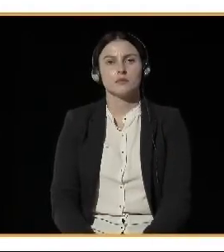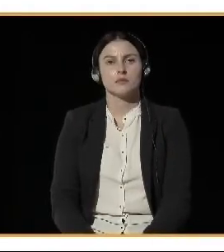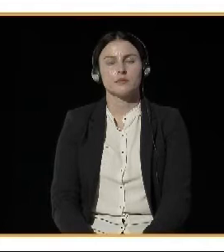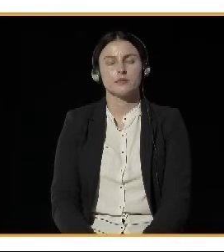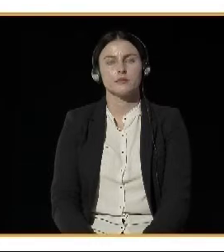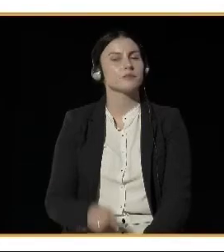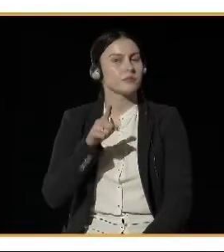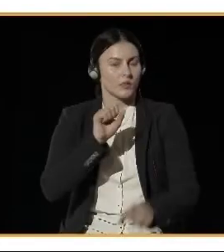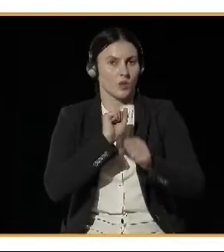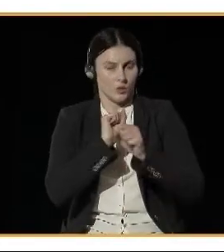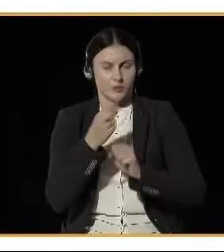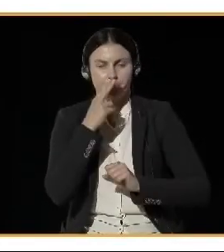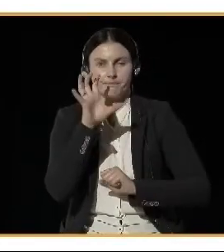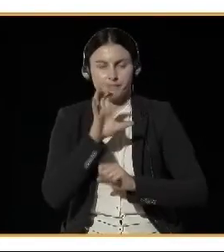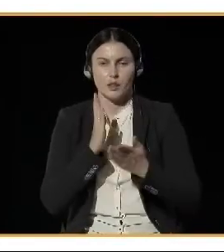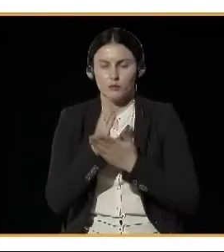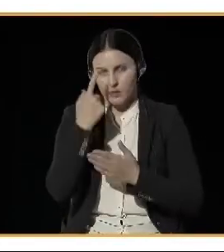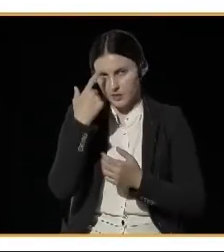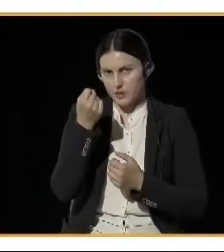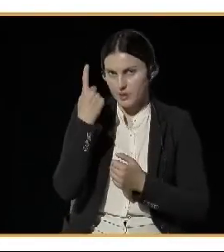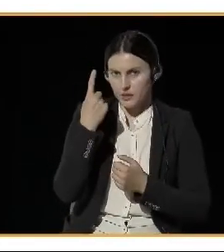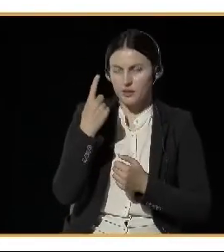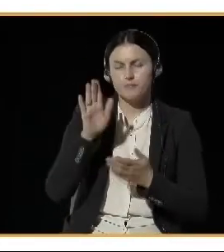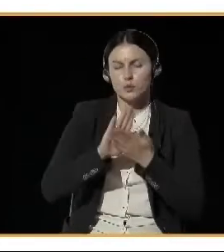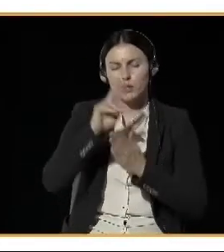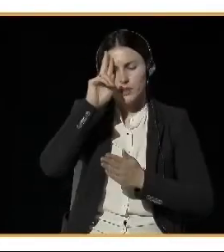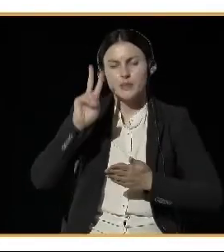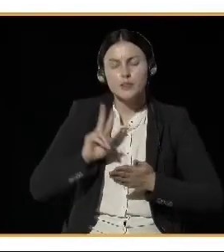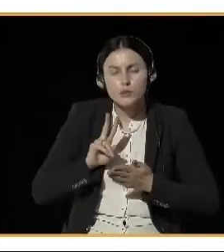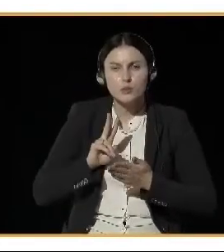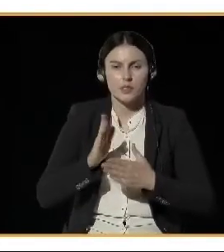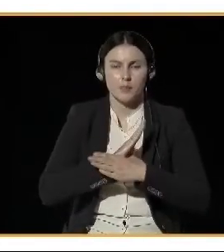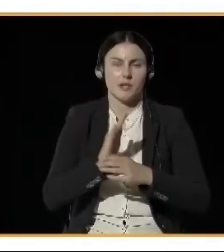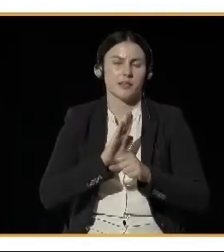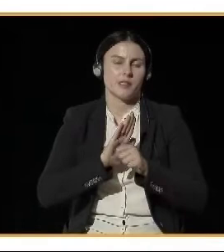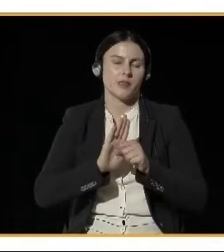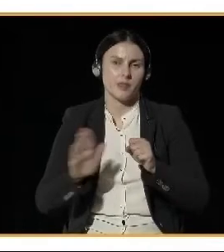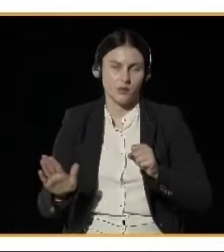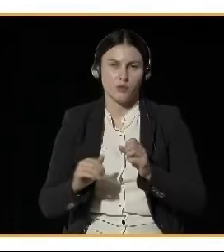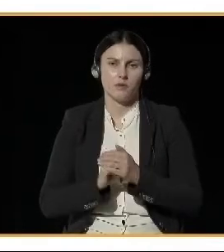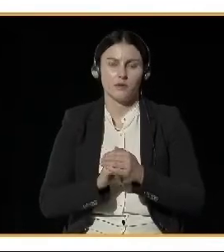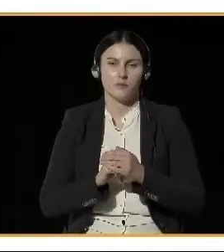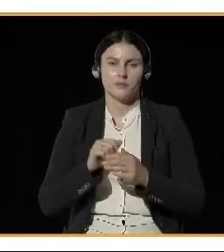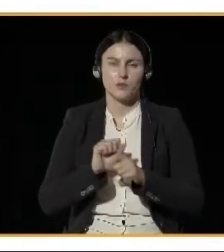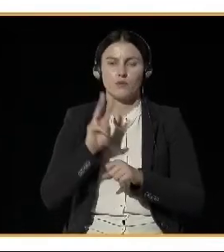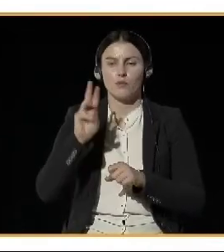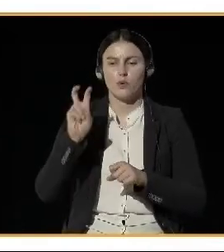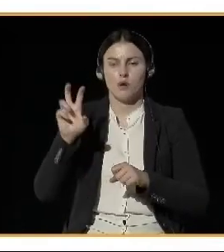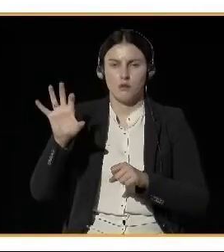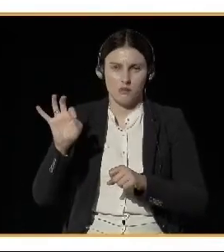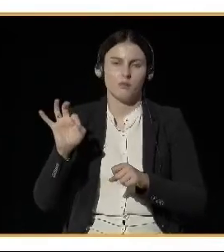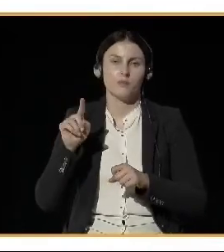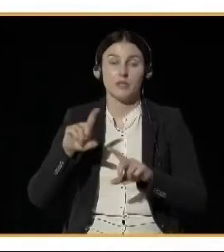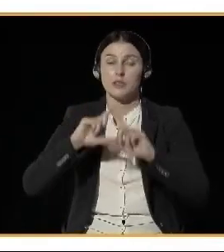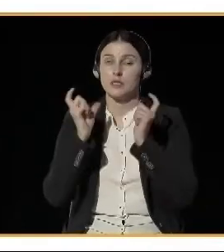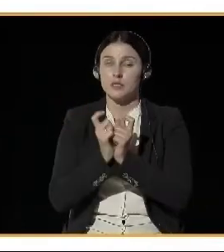institutions. When did it start? Well, the concept, the